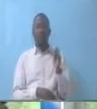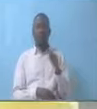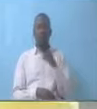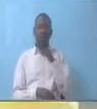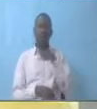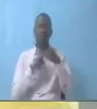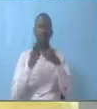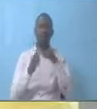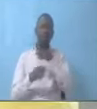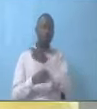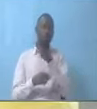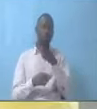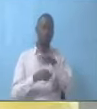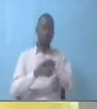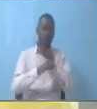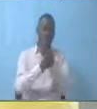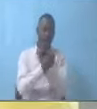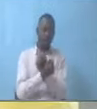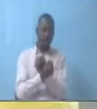arrested.